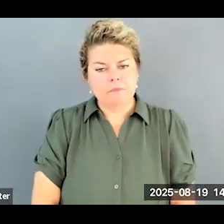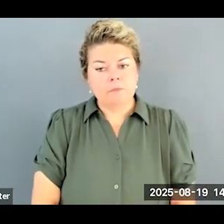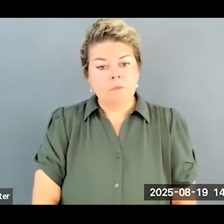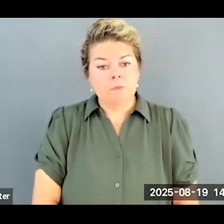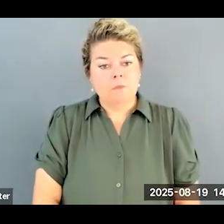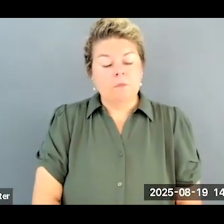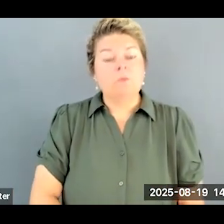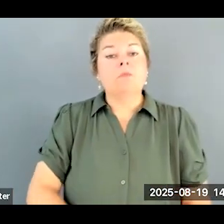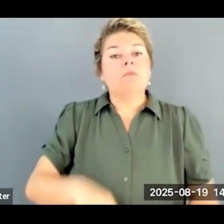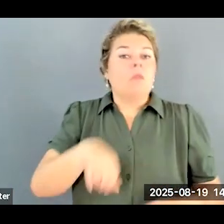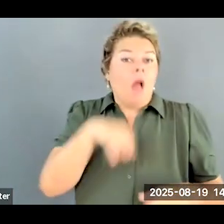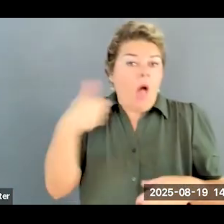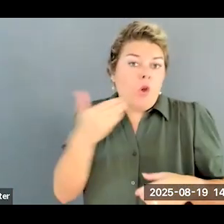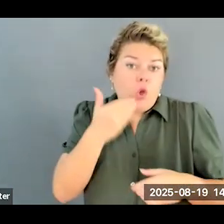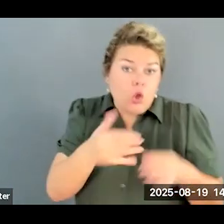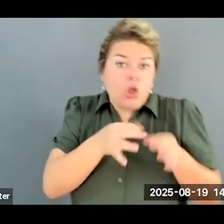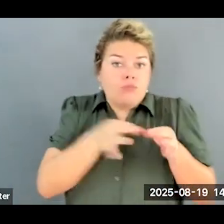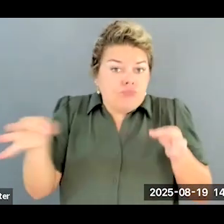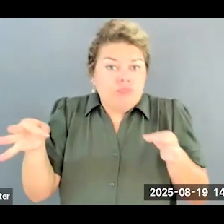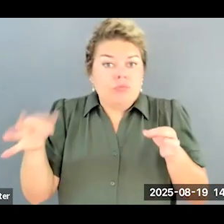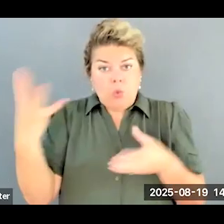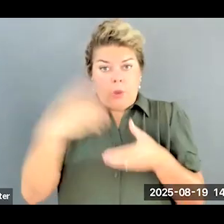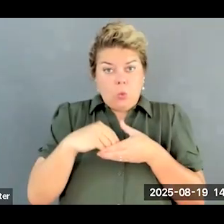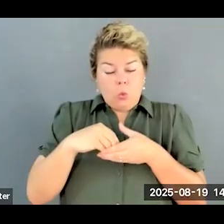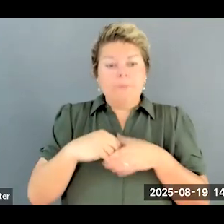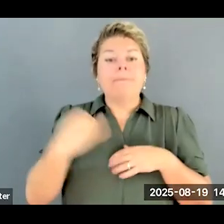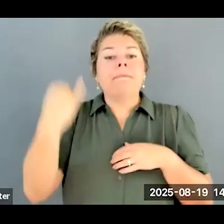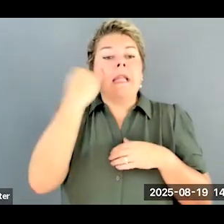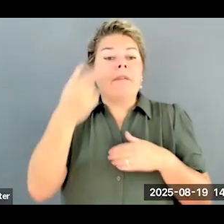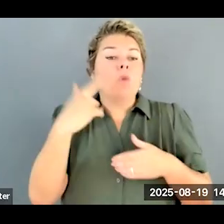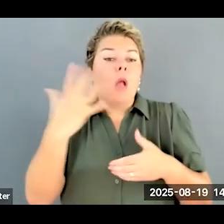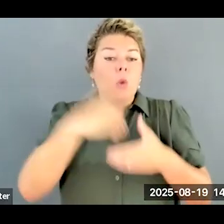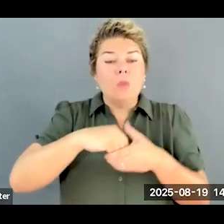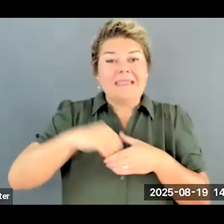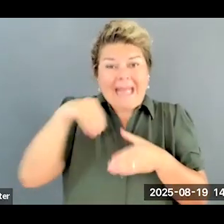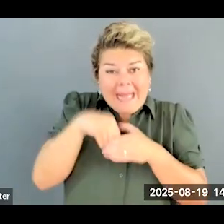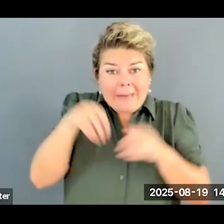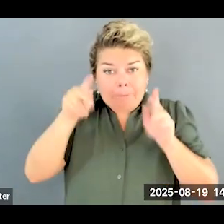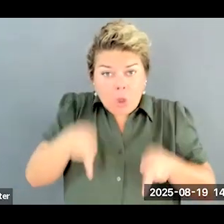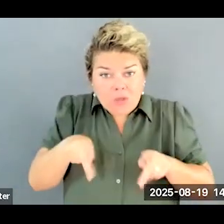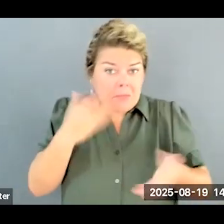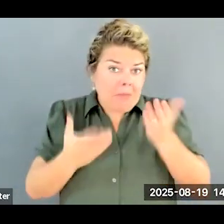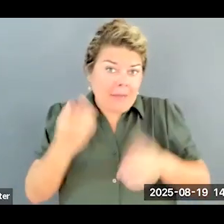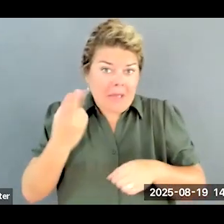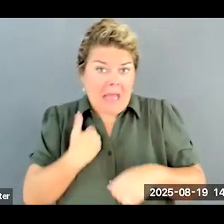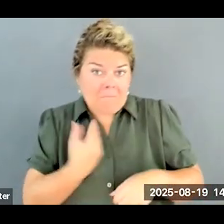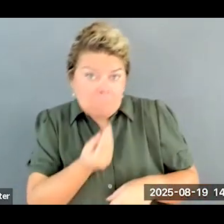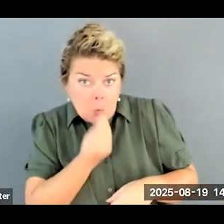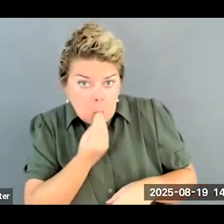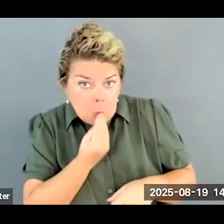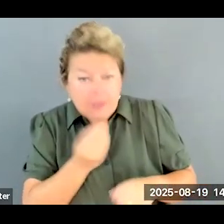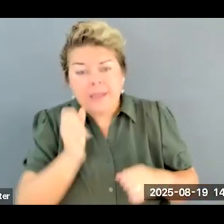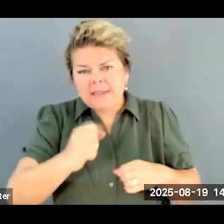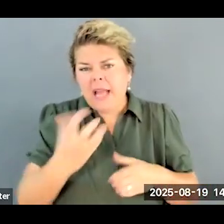Additional language to include for your event, more specifically, if you're including an in-person one where food may be served, it's important to